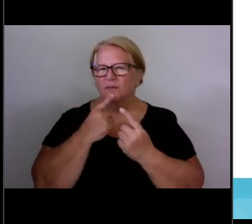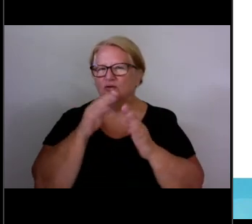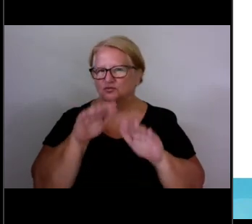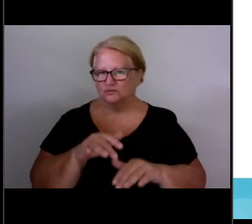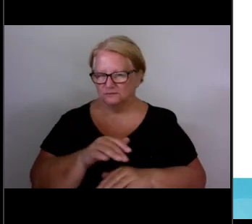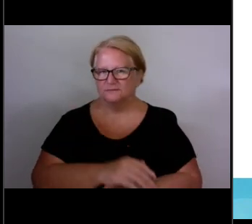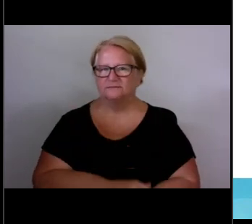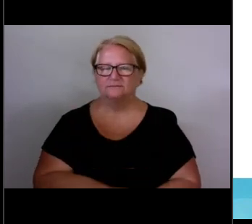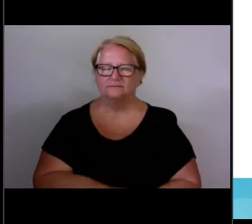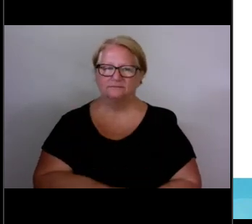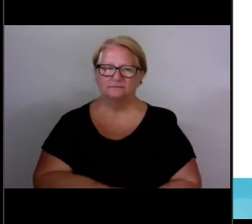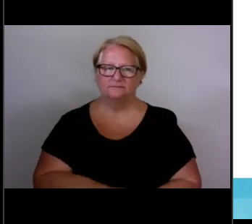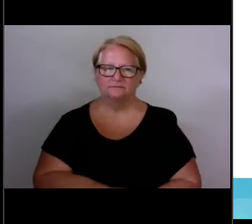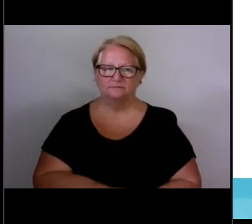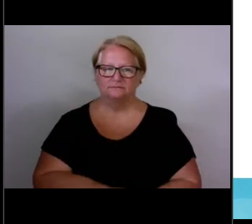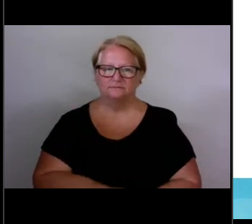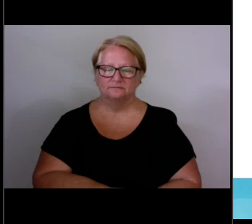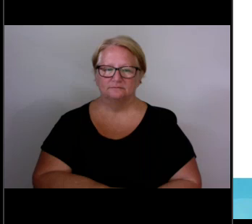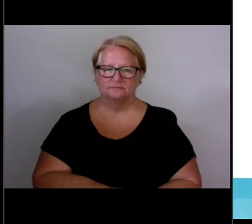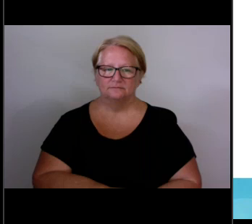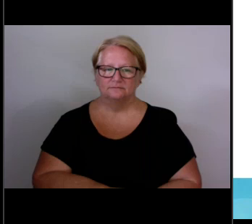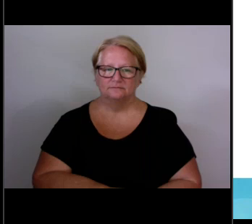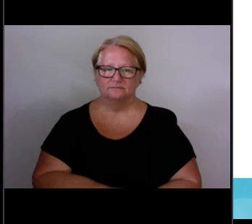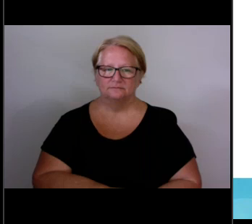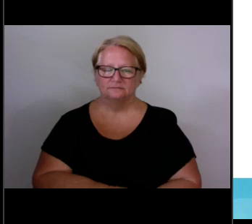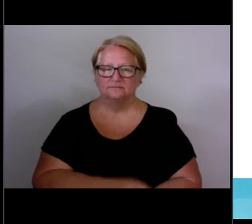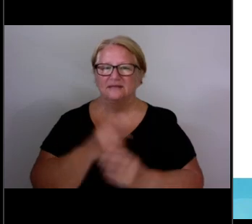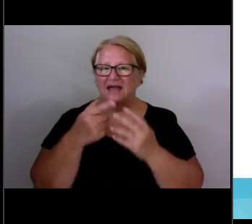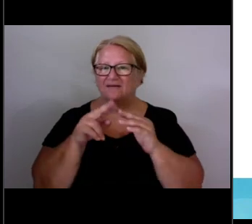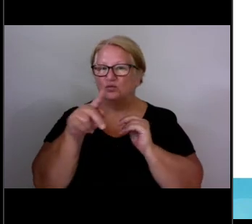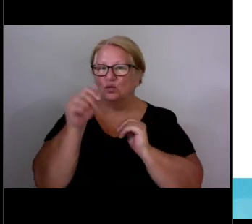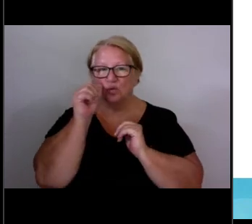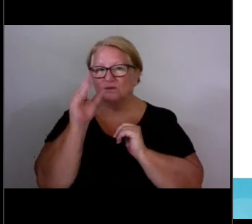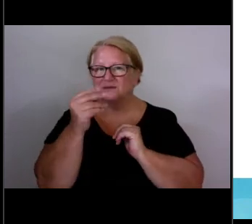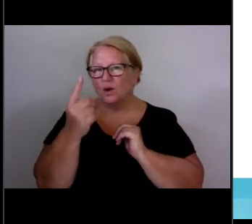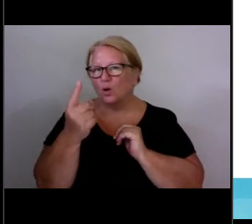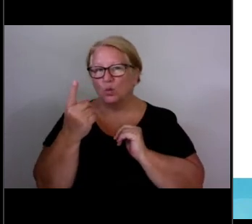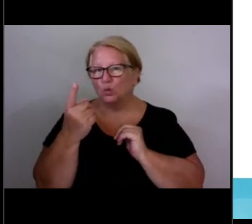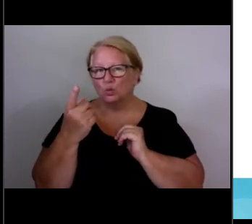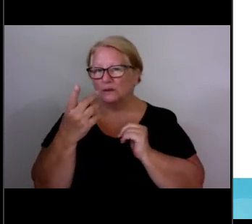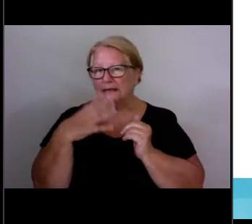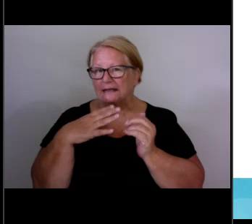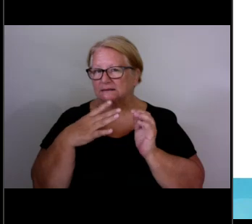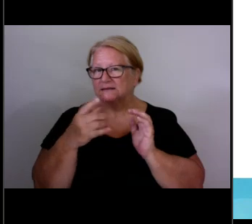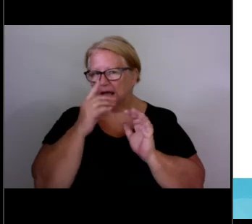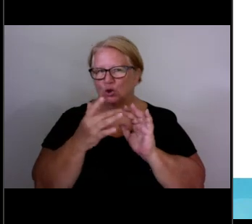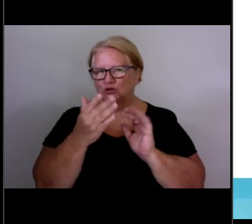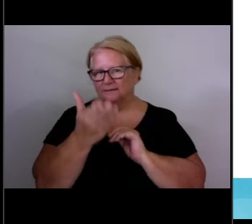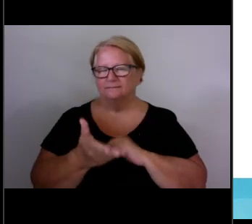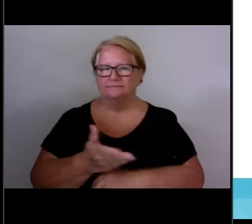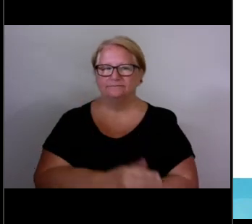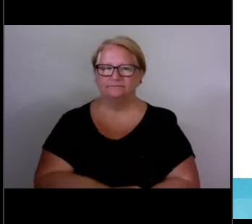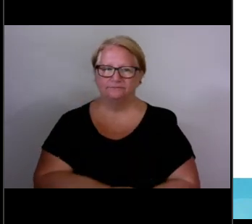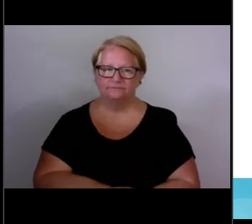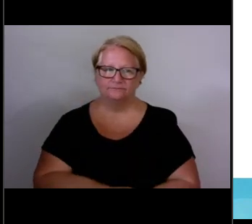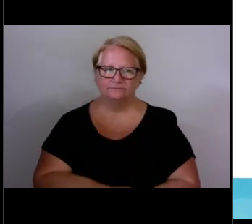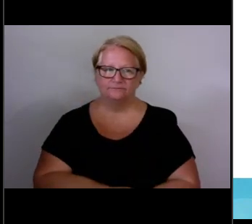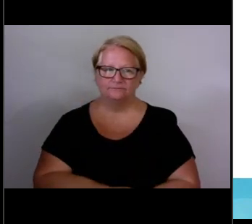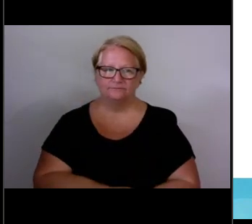a legal issue or you know somebody who needs some legal information, they can call our phone line, which is the first one